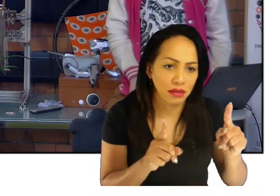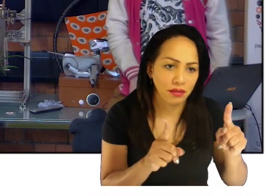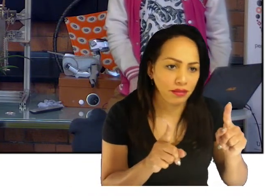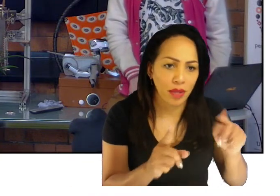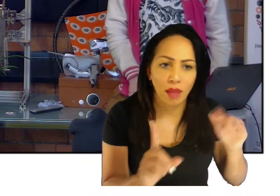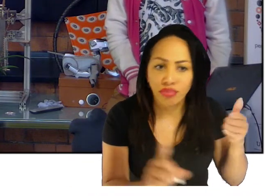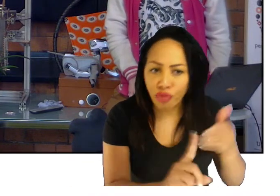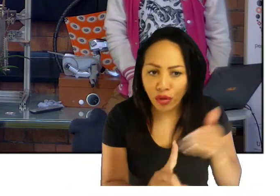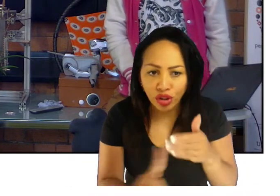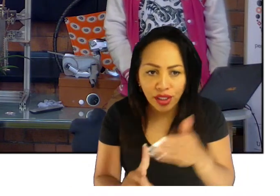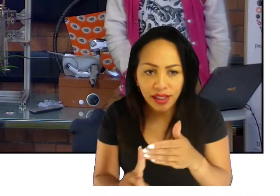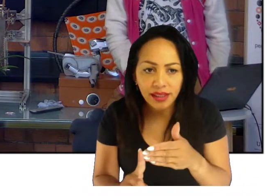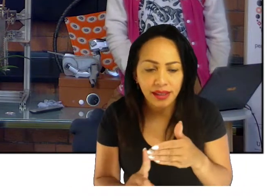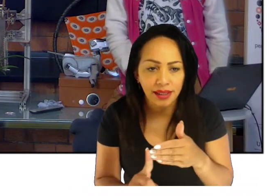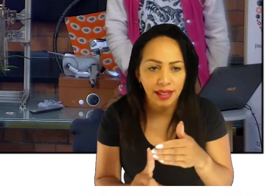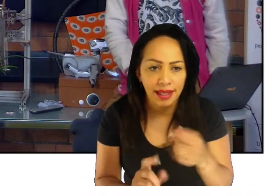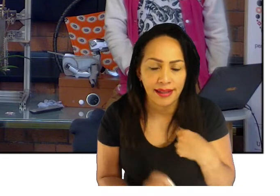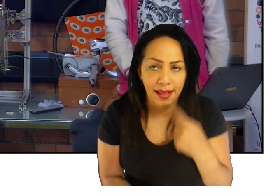and then